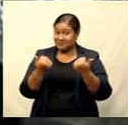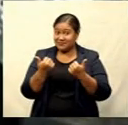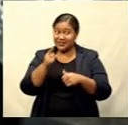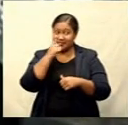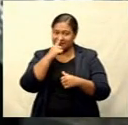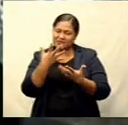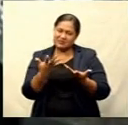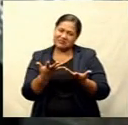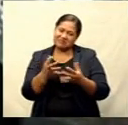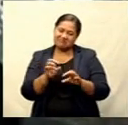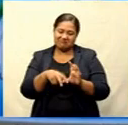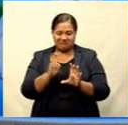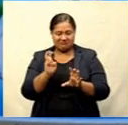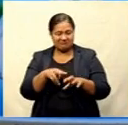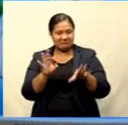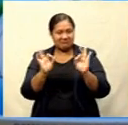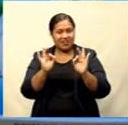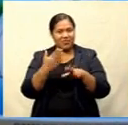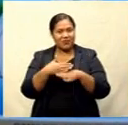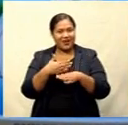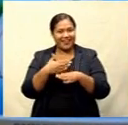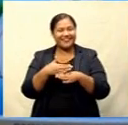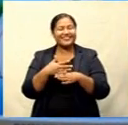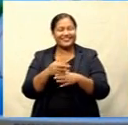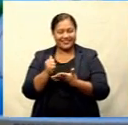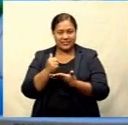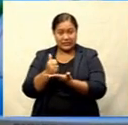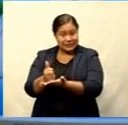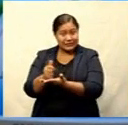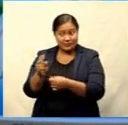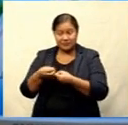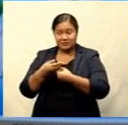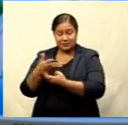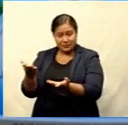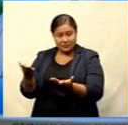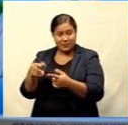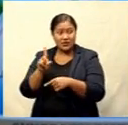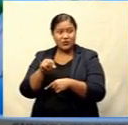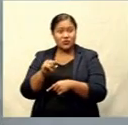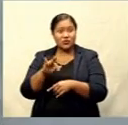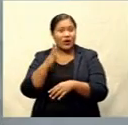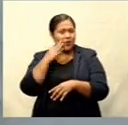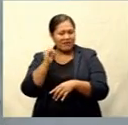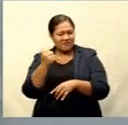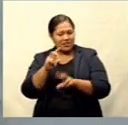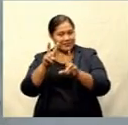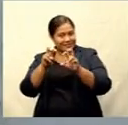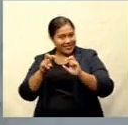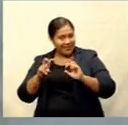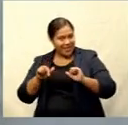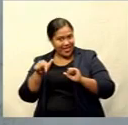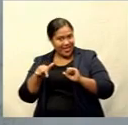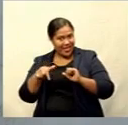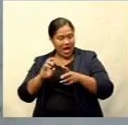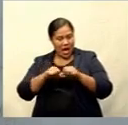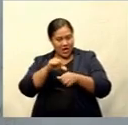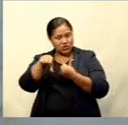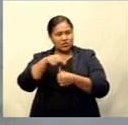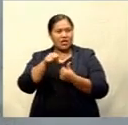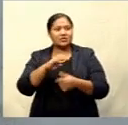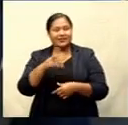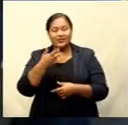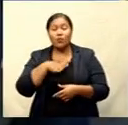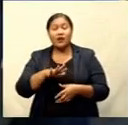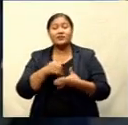are unemployed. The assistance being given out was done after a survey by the association, as they wanted